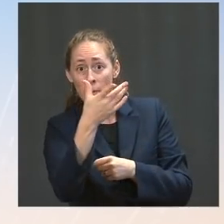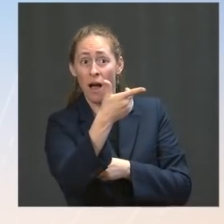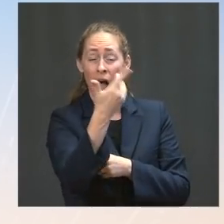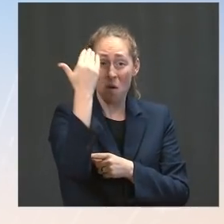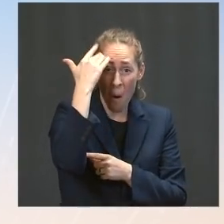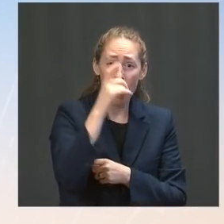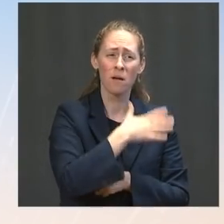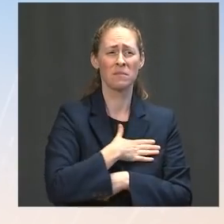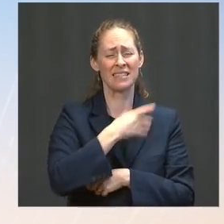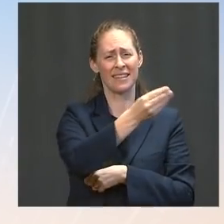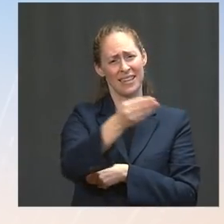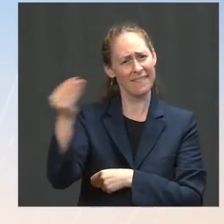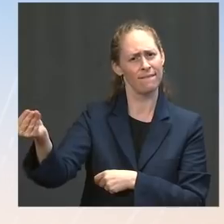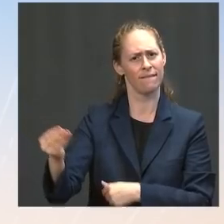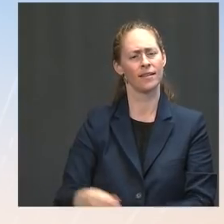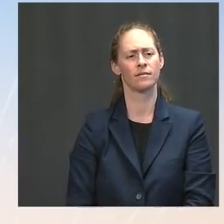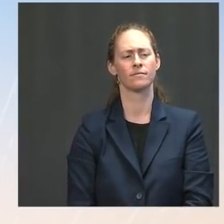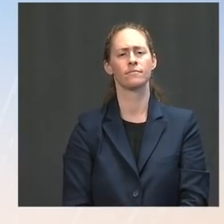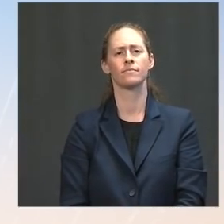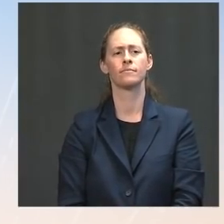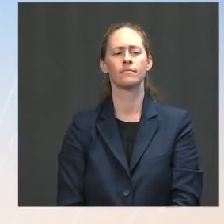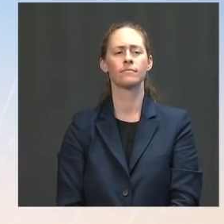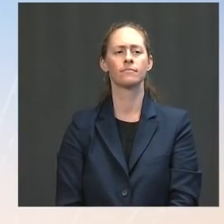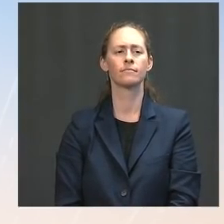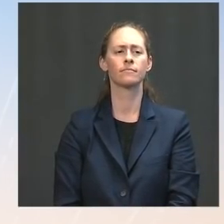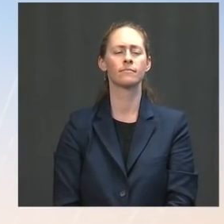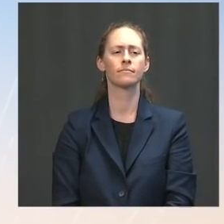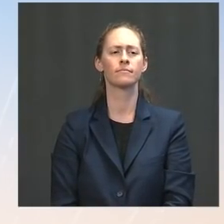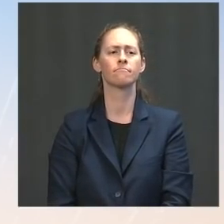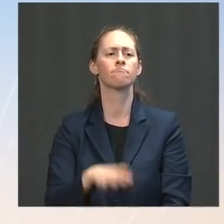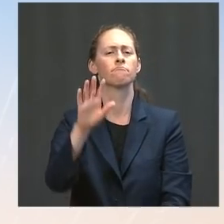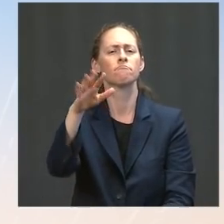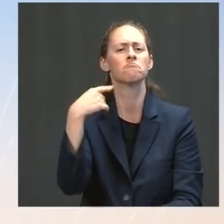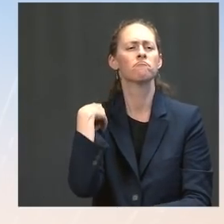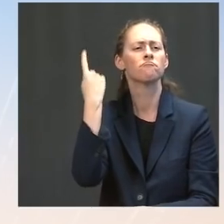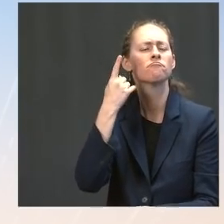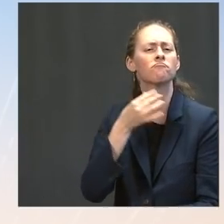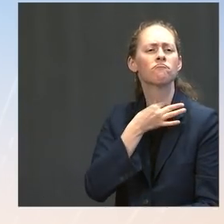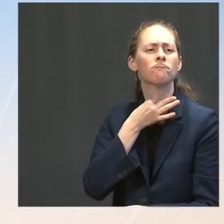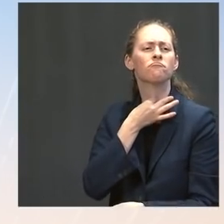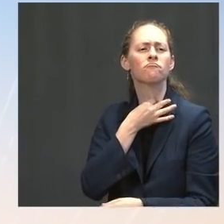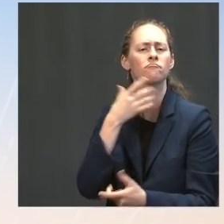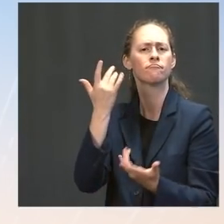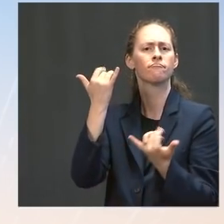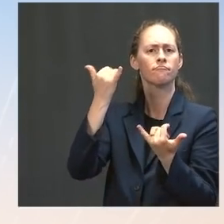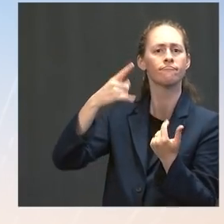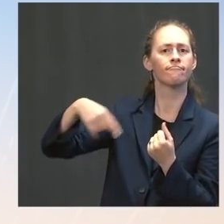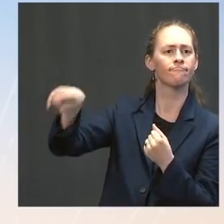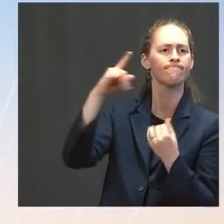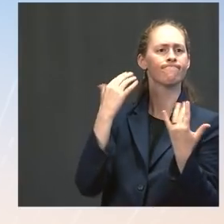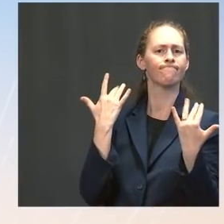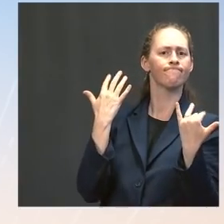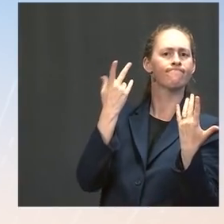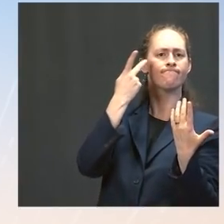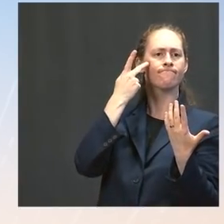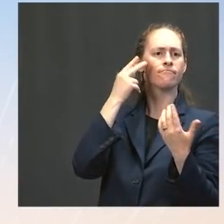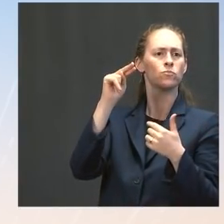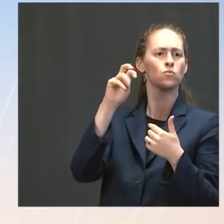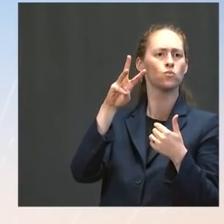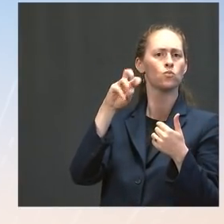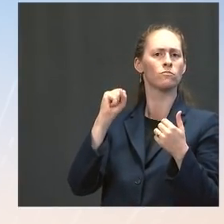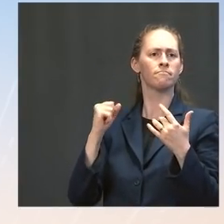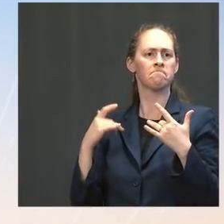course, it's a very important question. And I think what he conveyed is that he has not, well, what I can convey from here, I